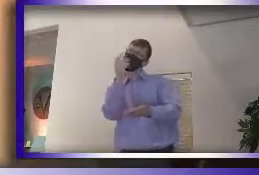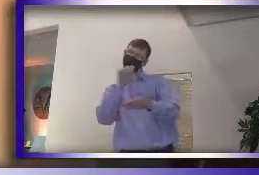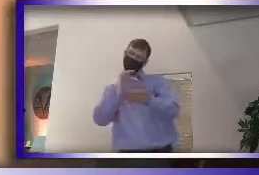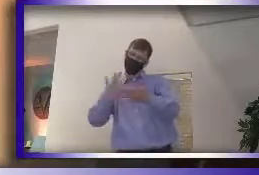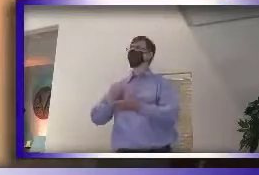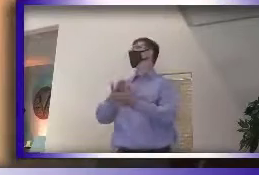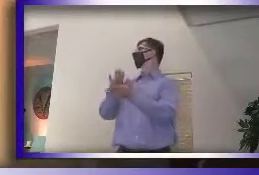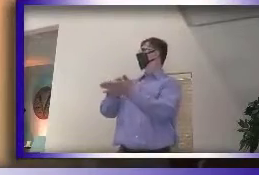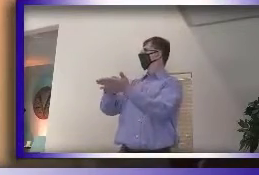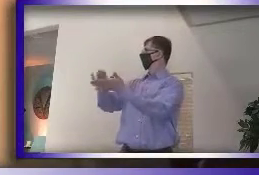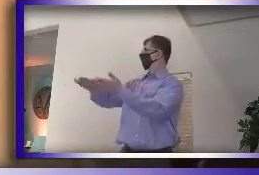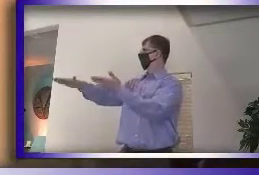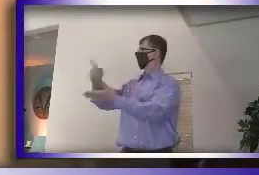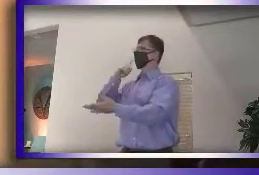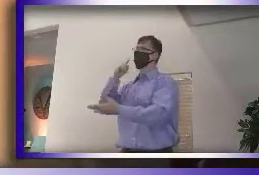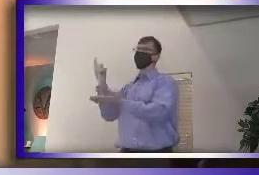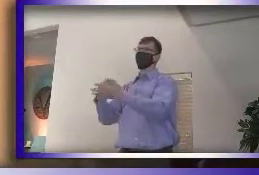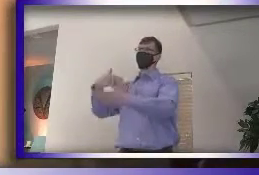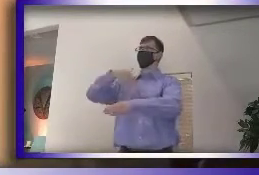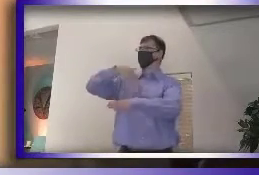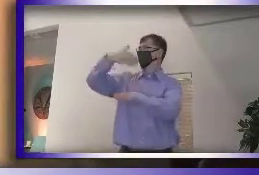out on purpose.